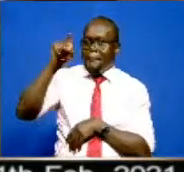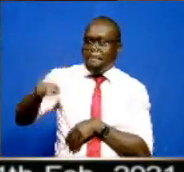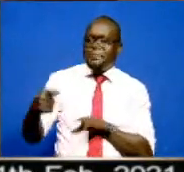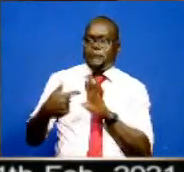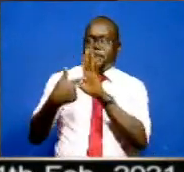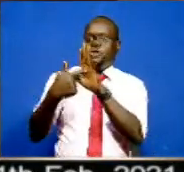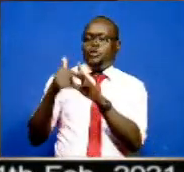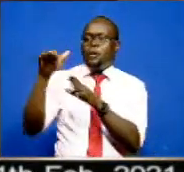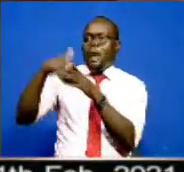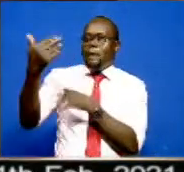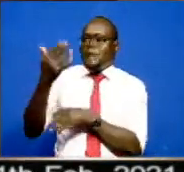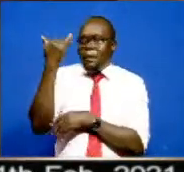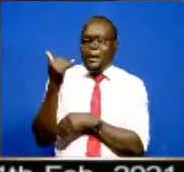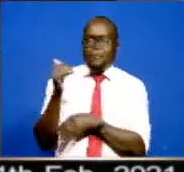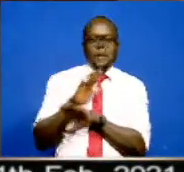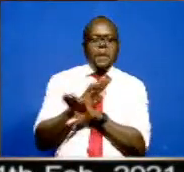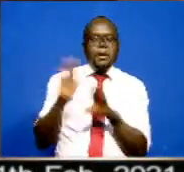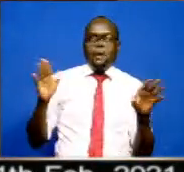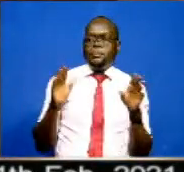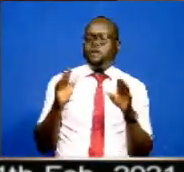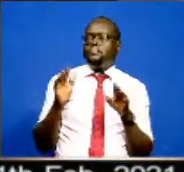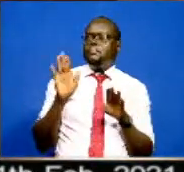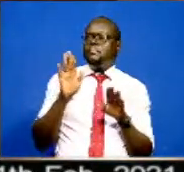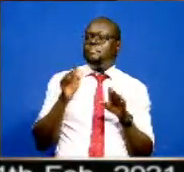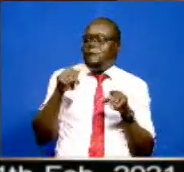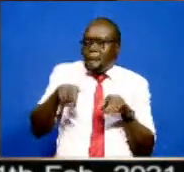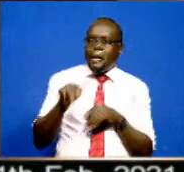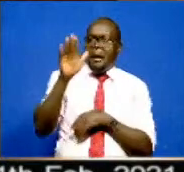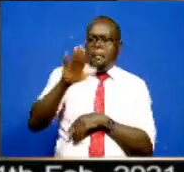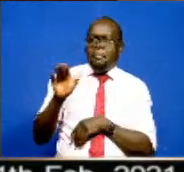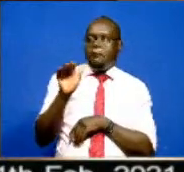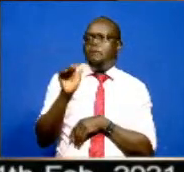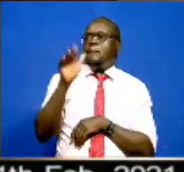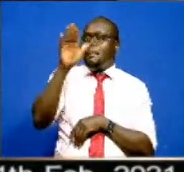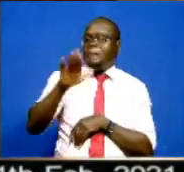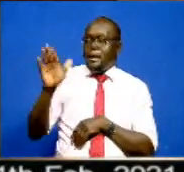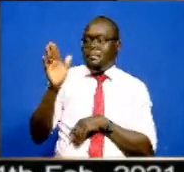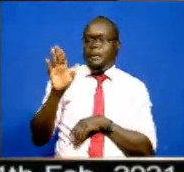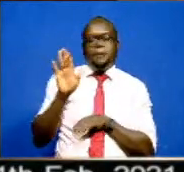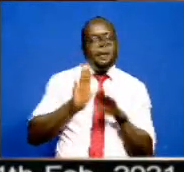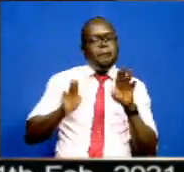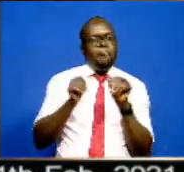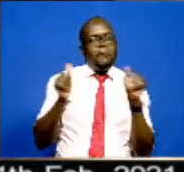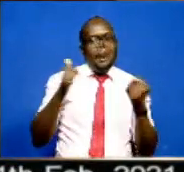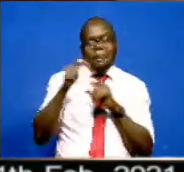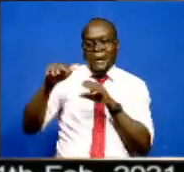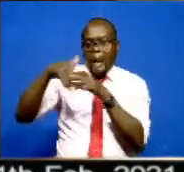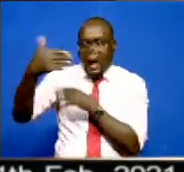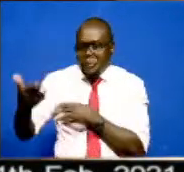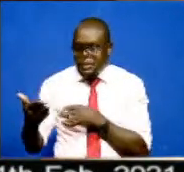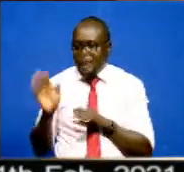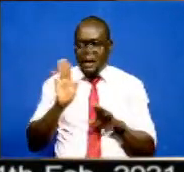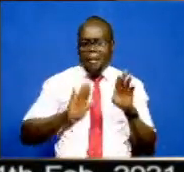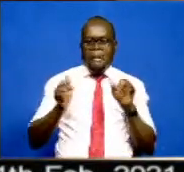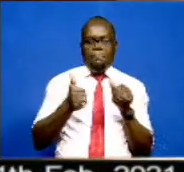outside, because they have not been misbehaving inside here. That I must give them credit for. But even in